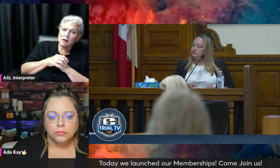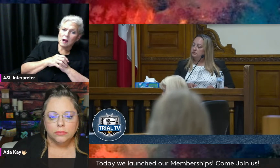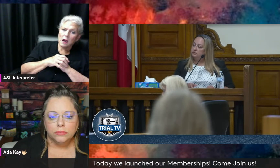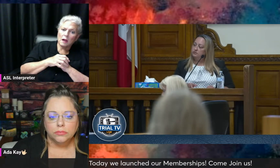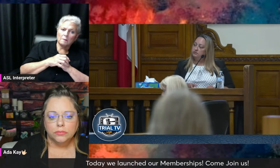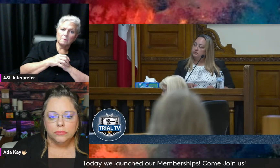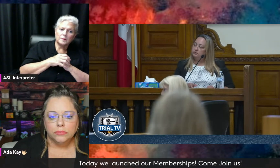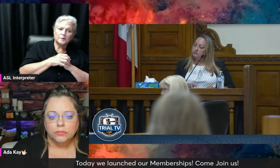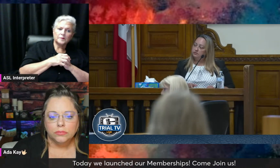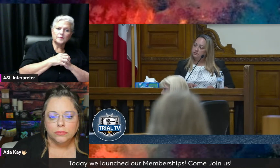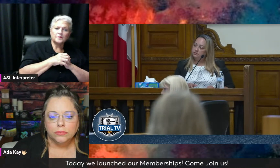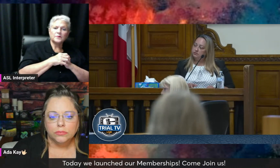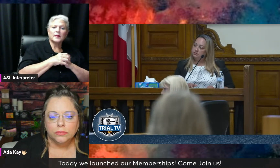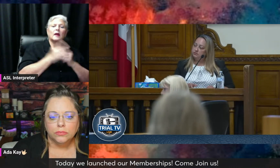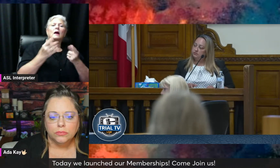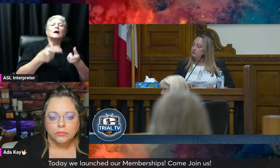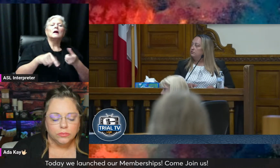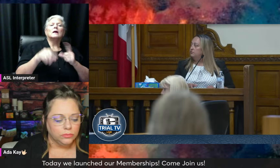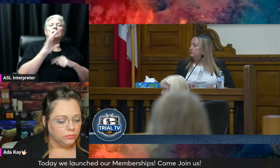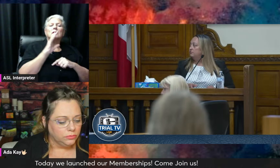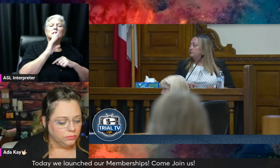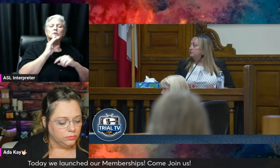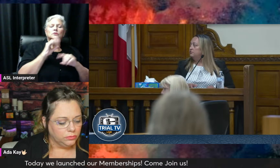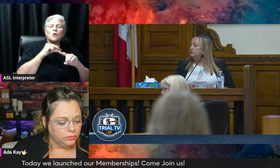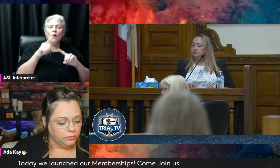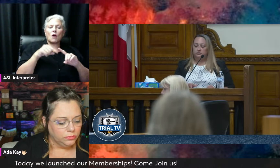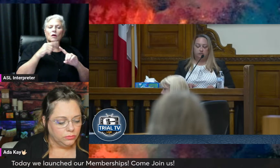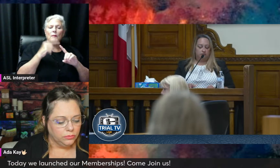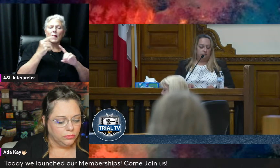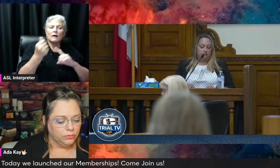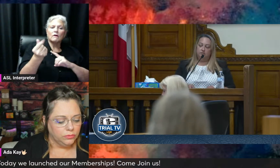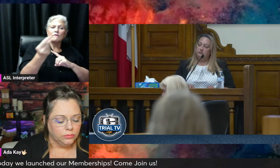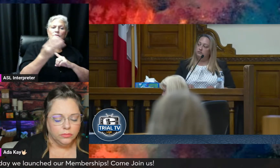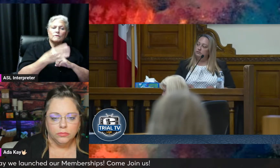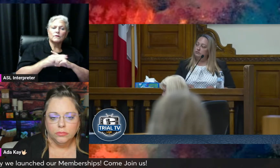Now, let's talk about a few of the items up here.